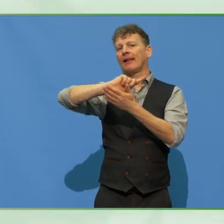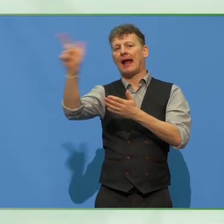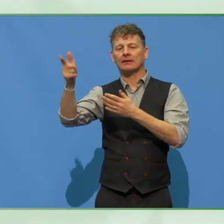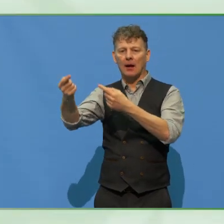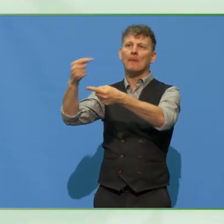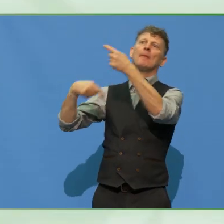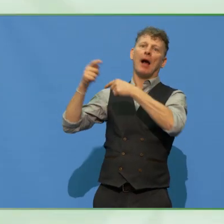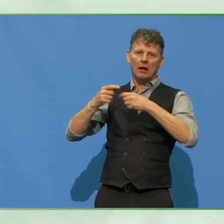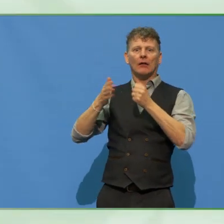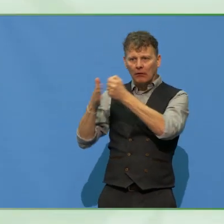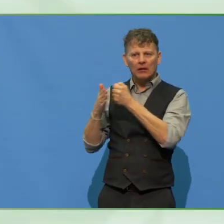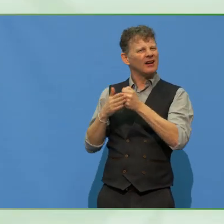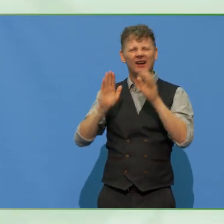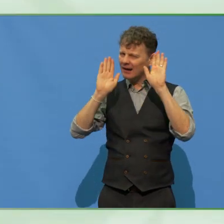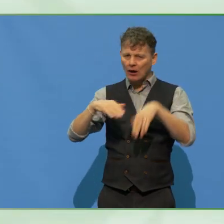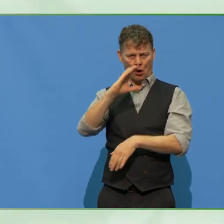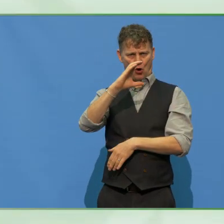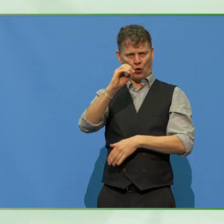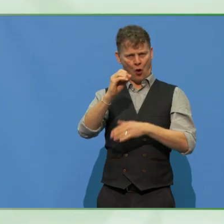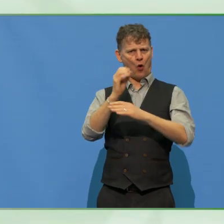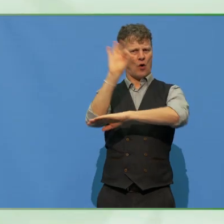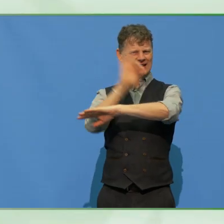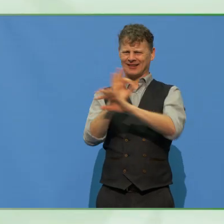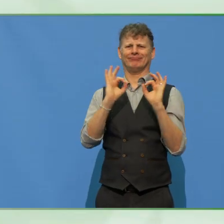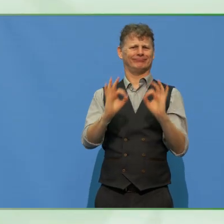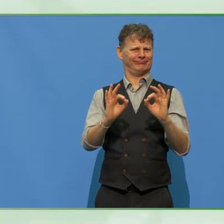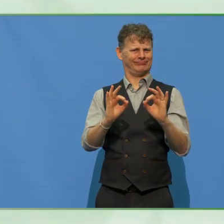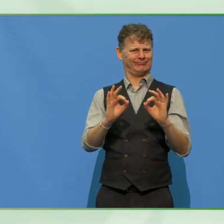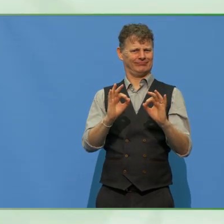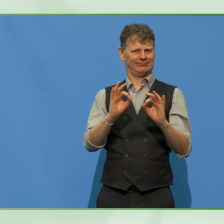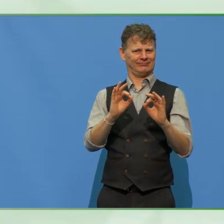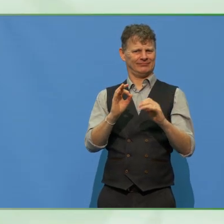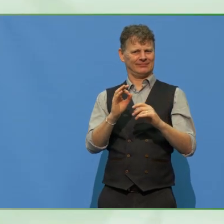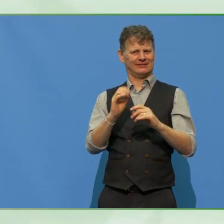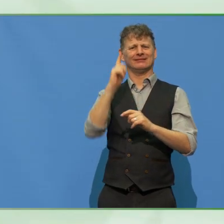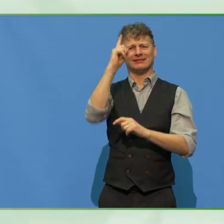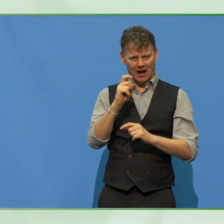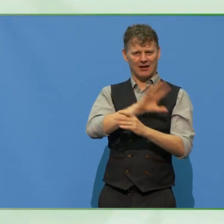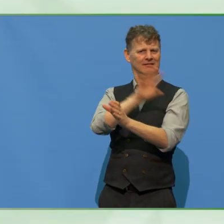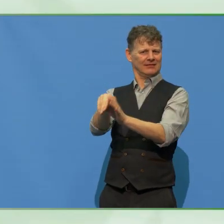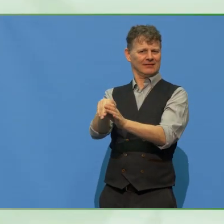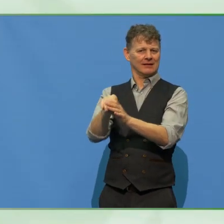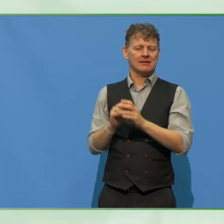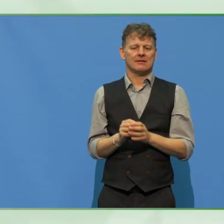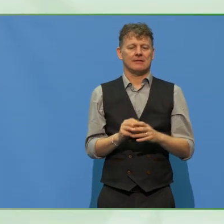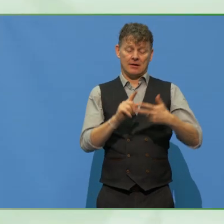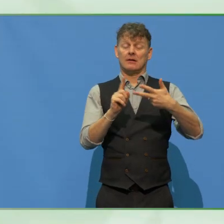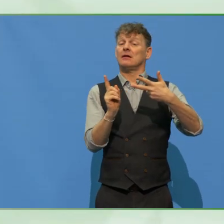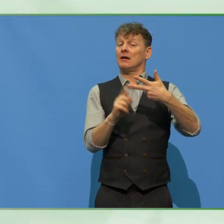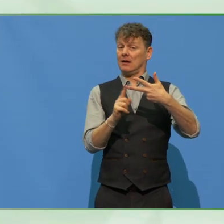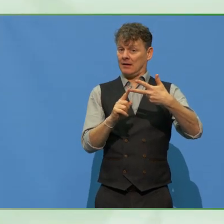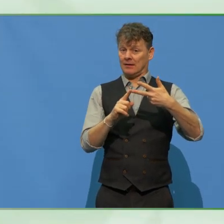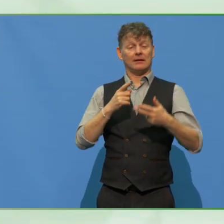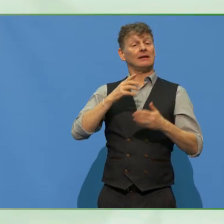co-design. That becomes an even more critical component to this era. But I would say three, the dividends for disabled